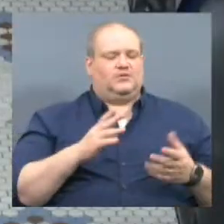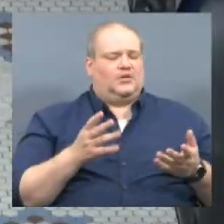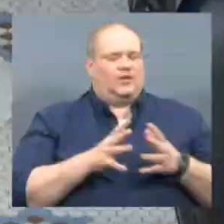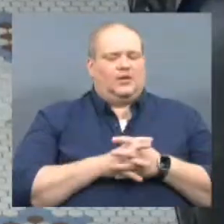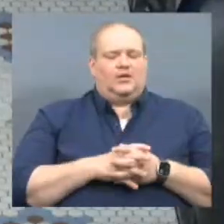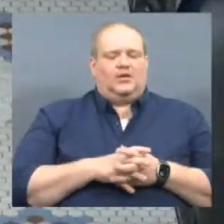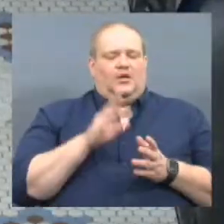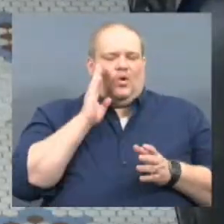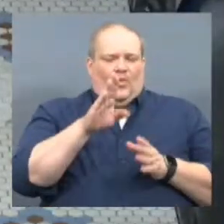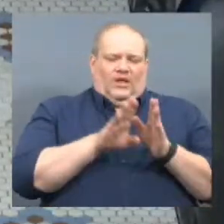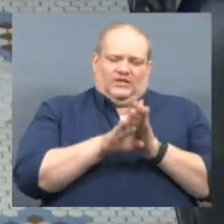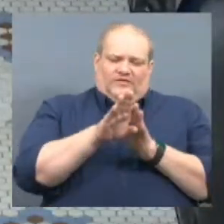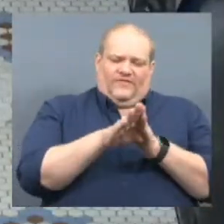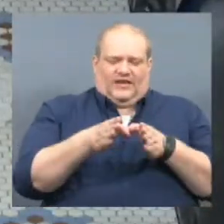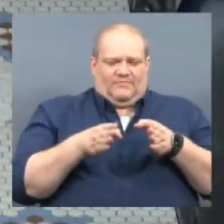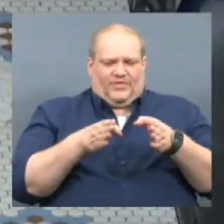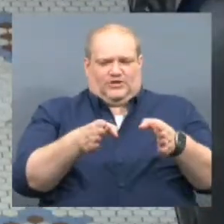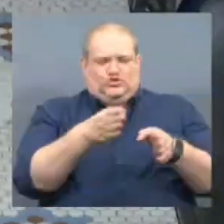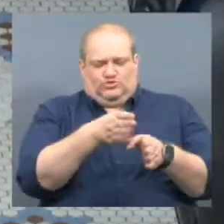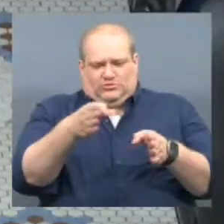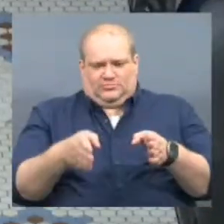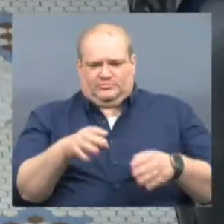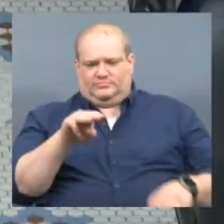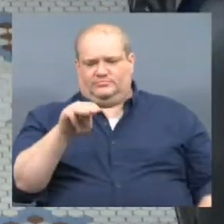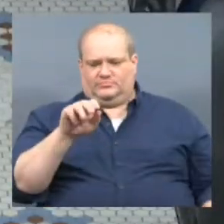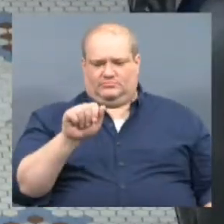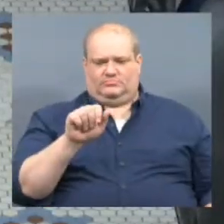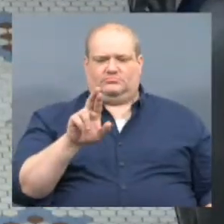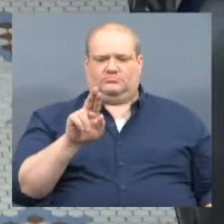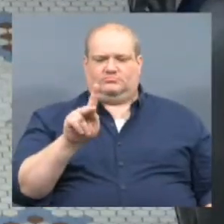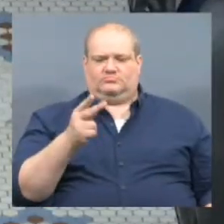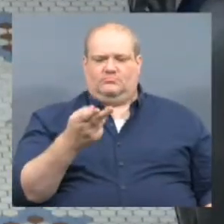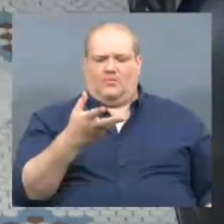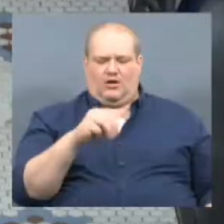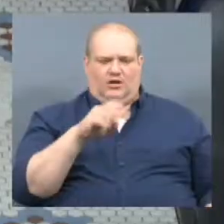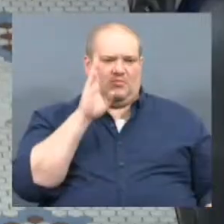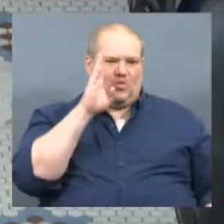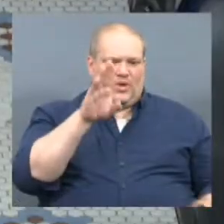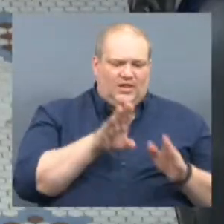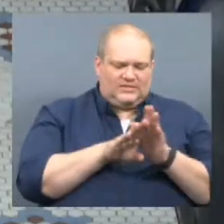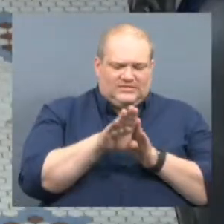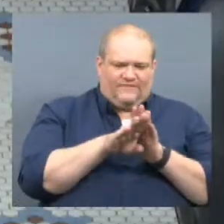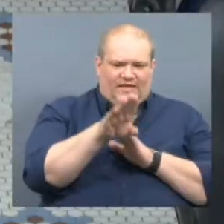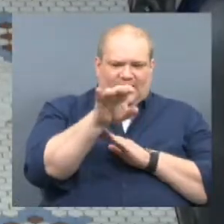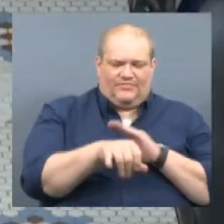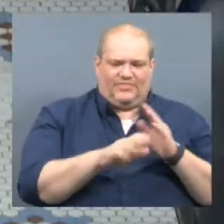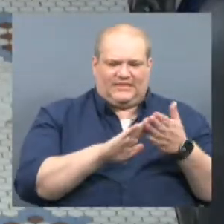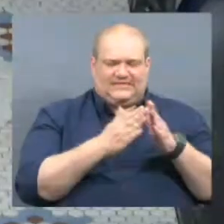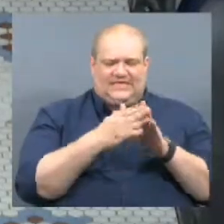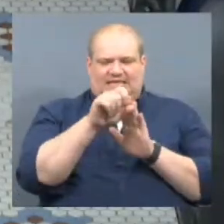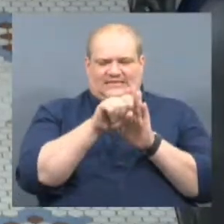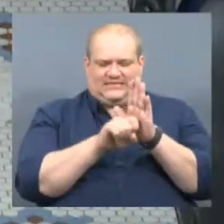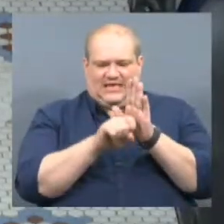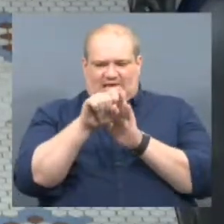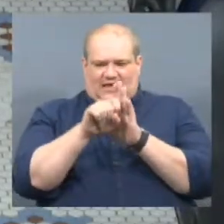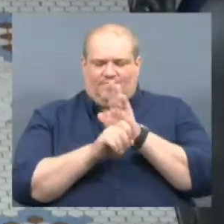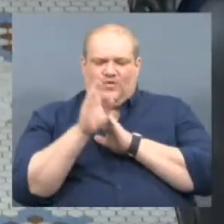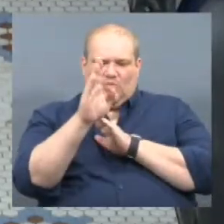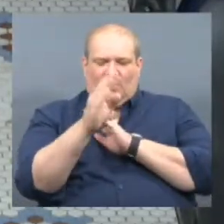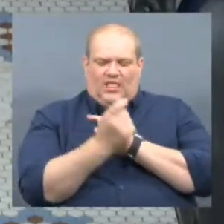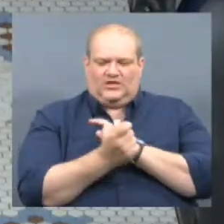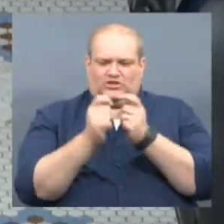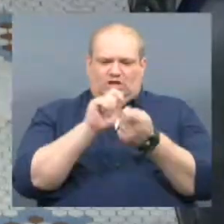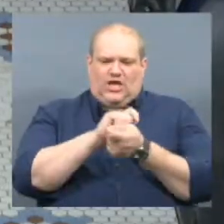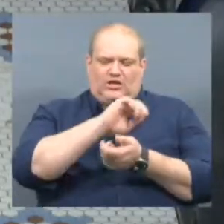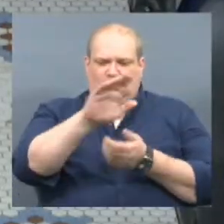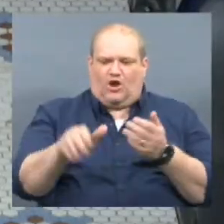gonna develop that street right, which is Markham, right in front of the Oyster Bar. The city and the state are gonna change